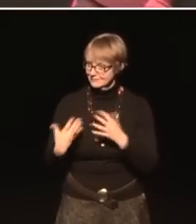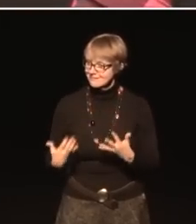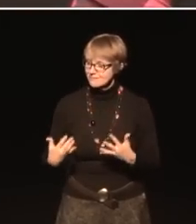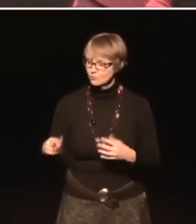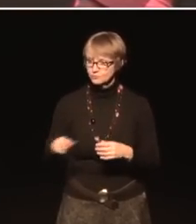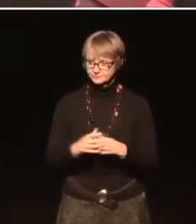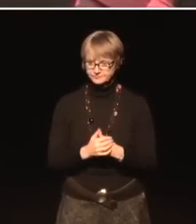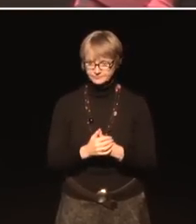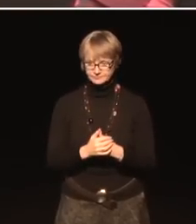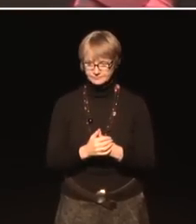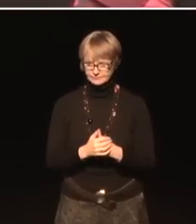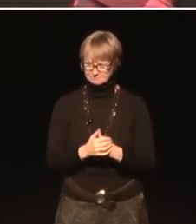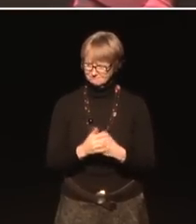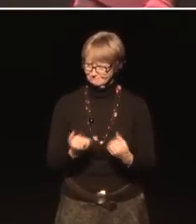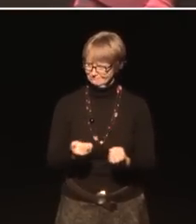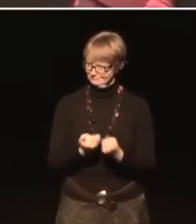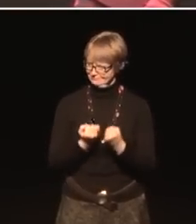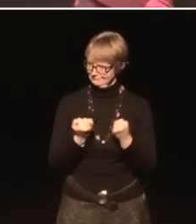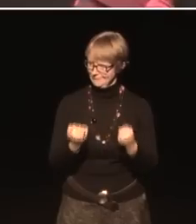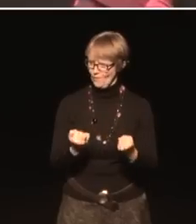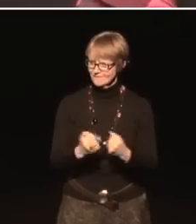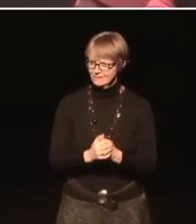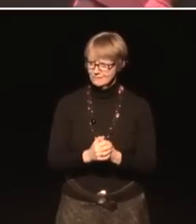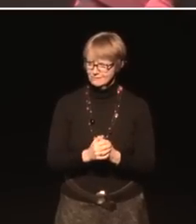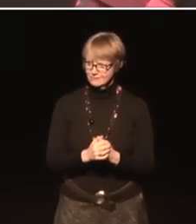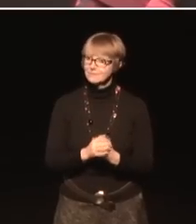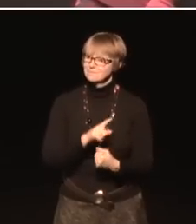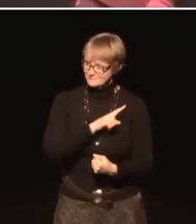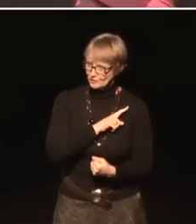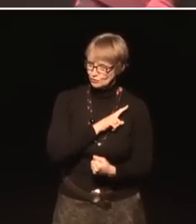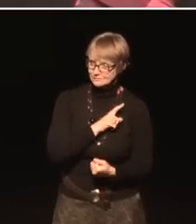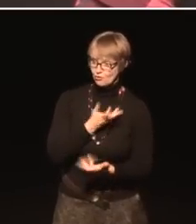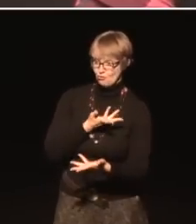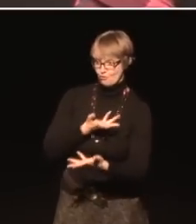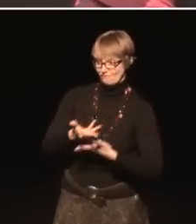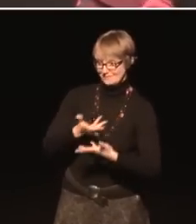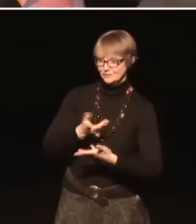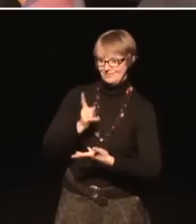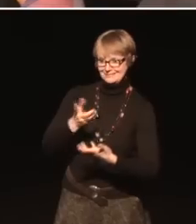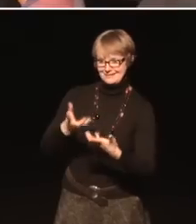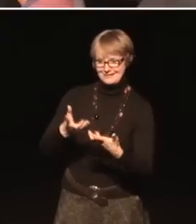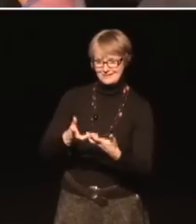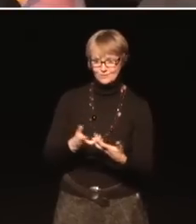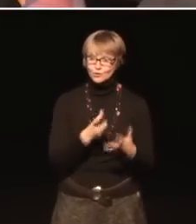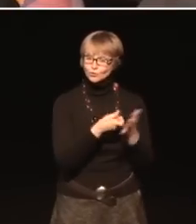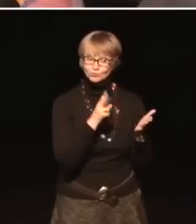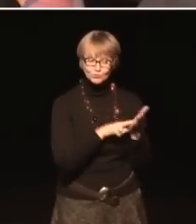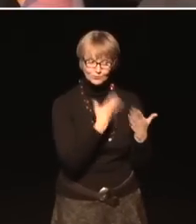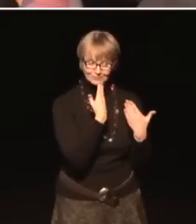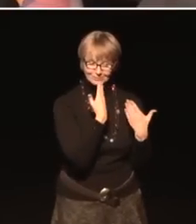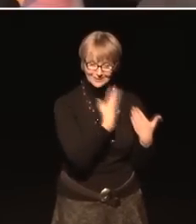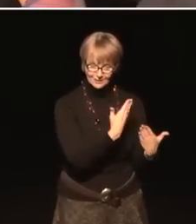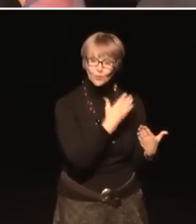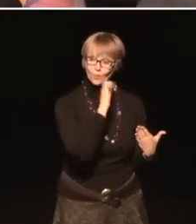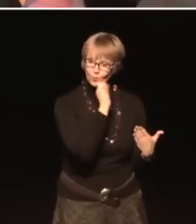got to, which is a powerful, it's a conversation. And that's how we do it. Dawn, thank you very much, and I'm sure we'll be coming back to you